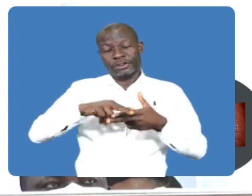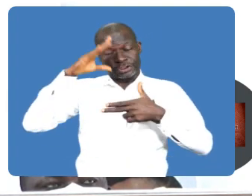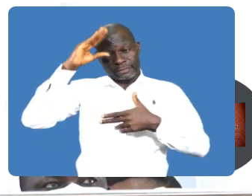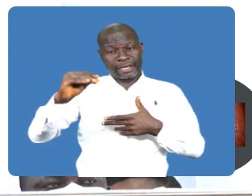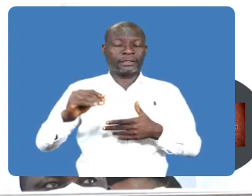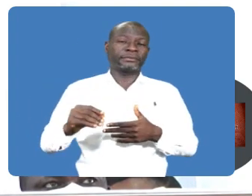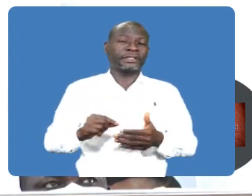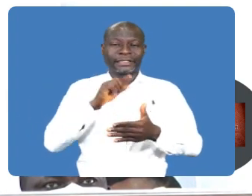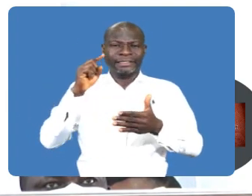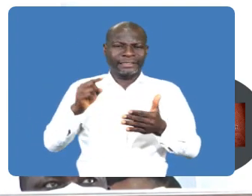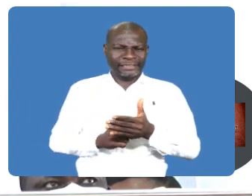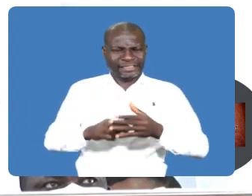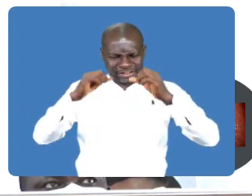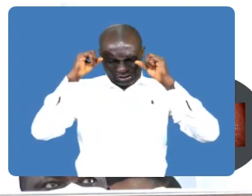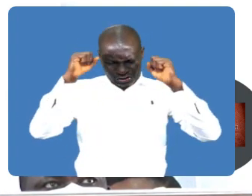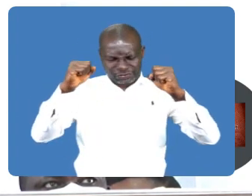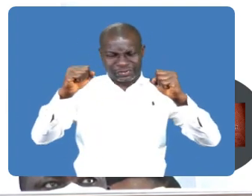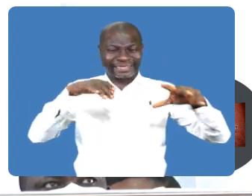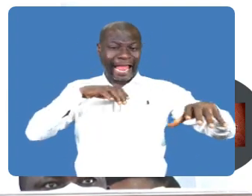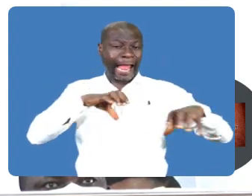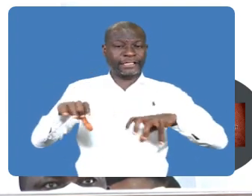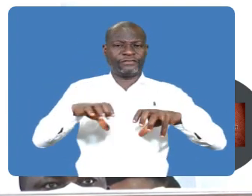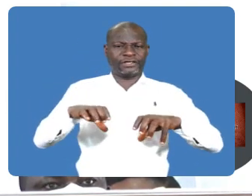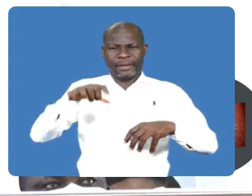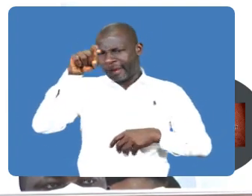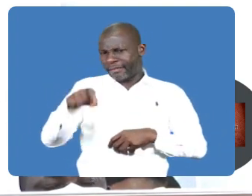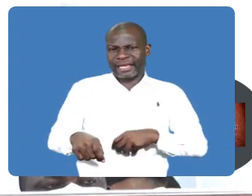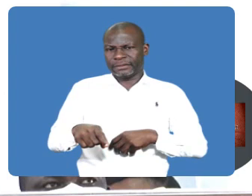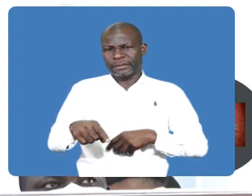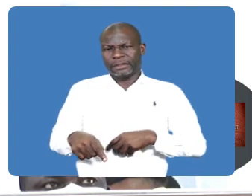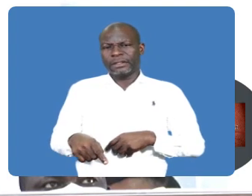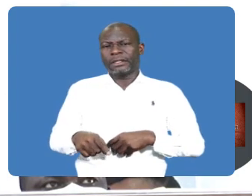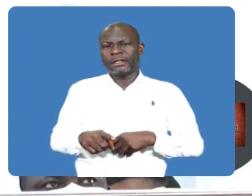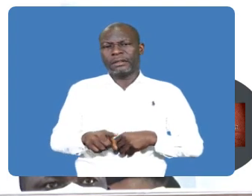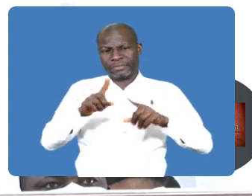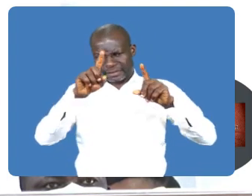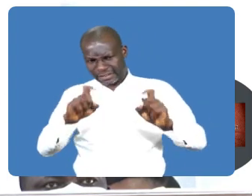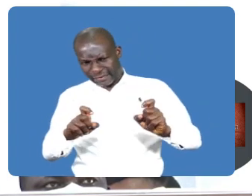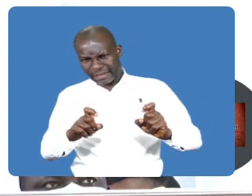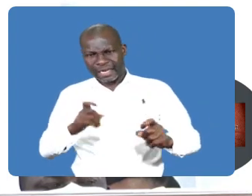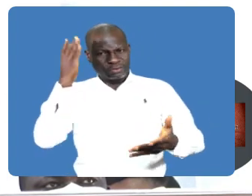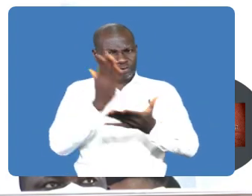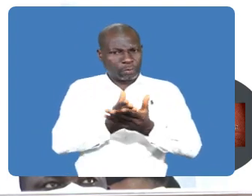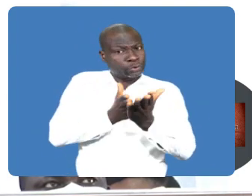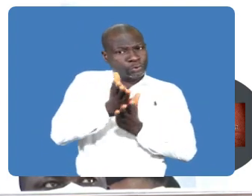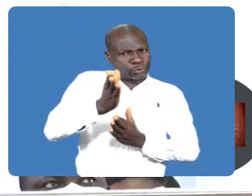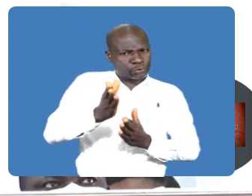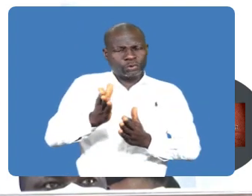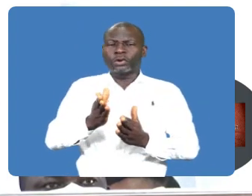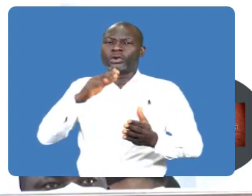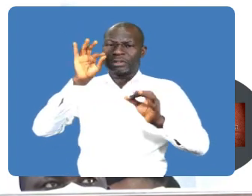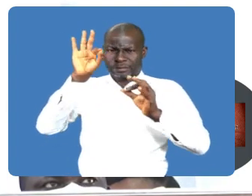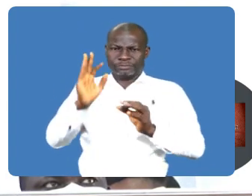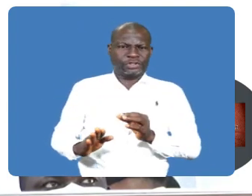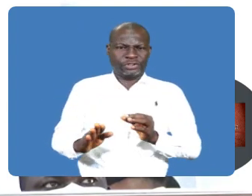Mr. Chairman, these nefarious activities must be checked and stopped through